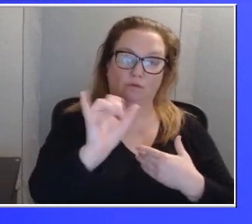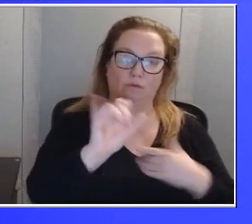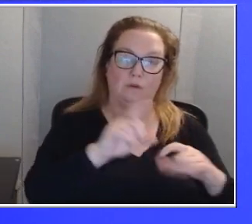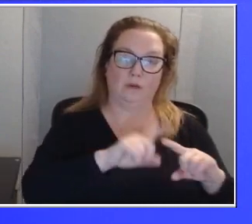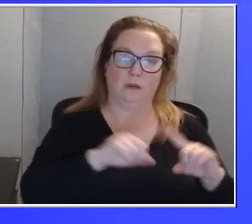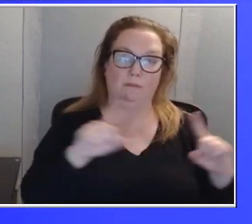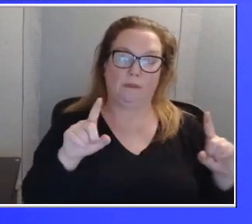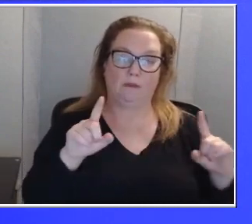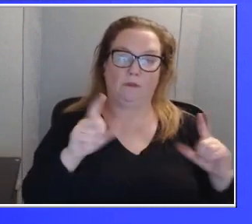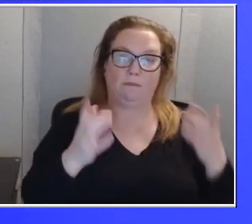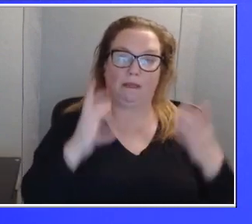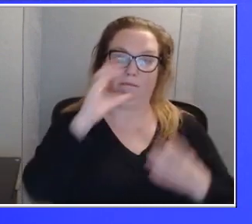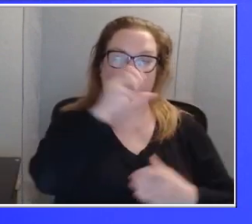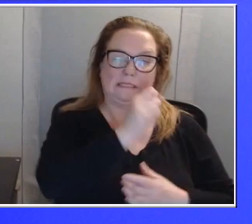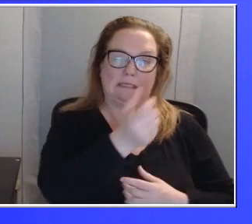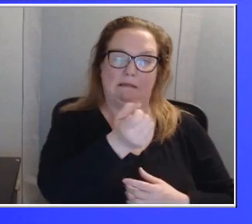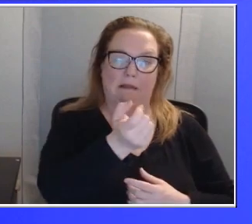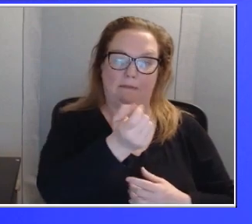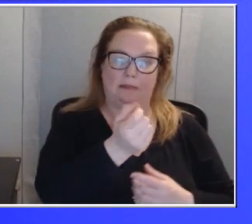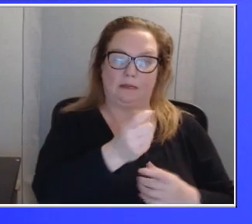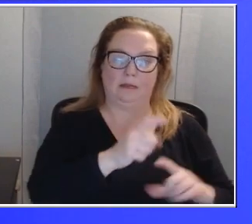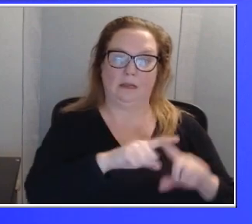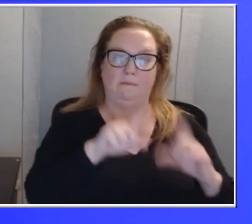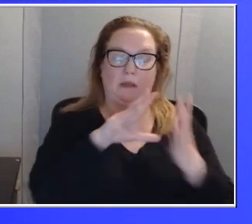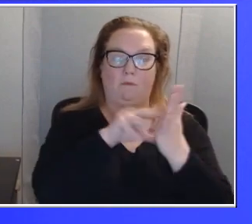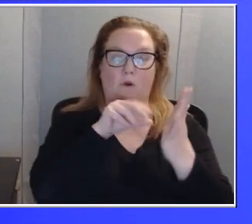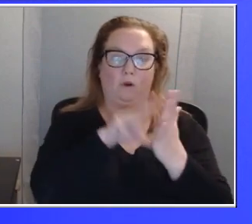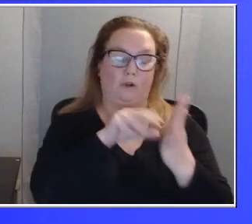may have missed a little bit, but we're learning, and I think